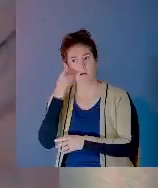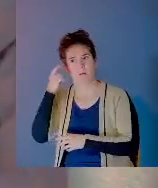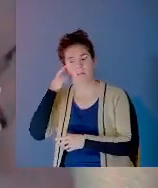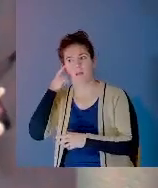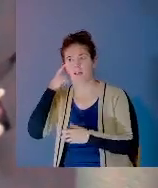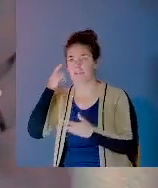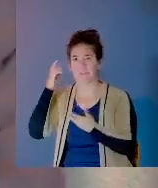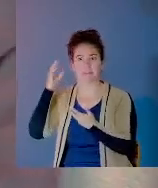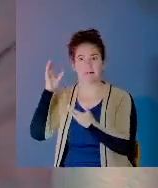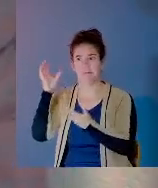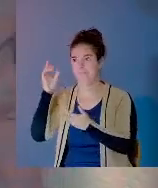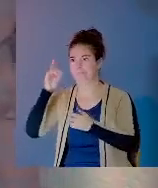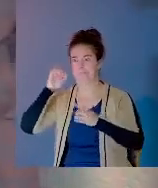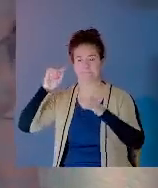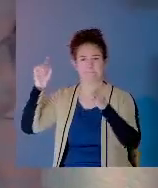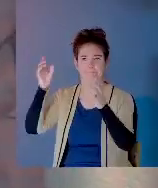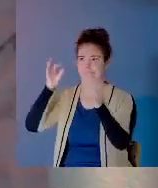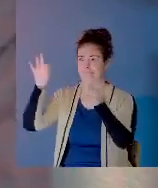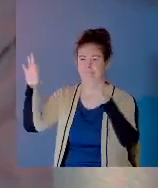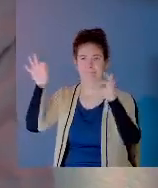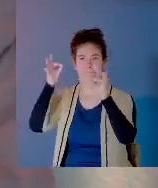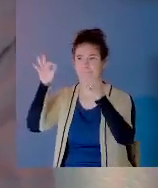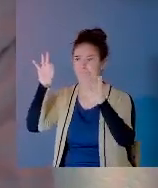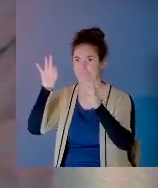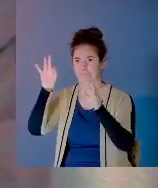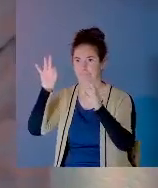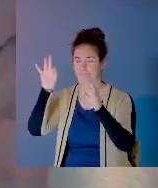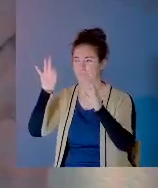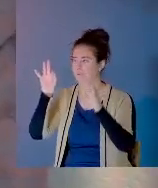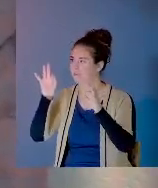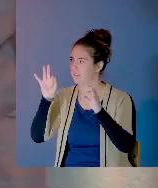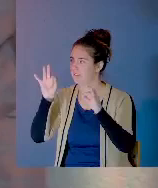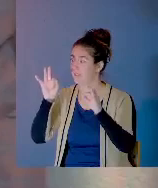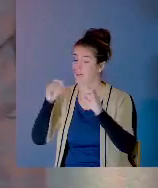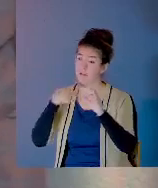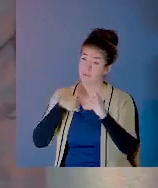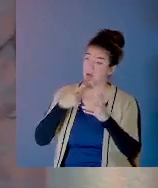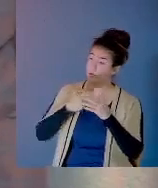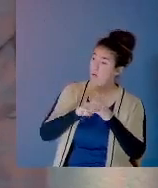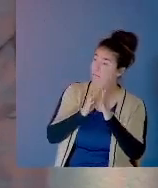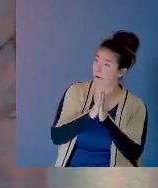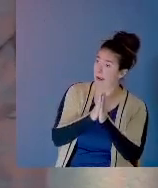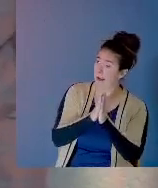want to pray unceasingly, and your mind just is gone, you know. And God showed me